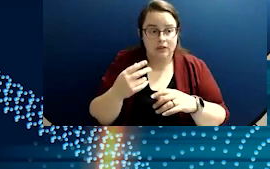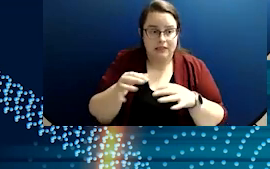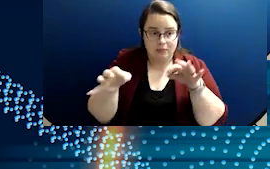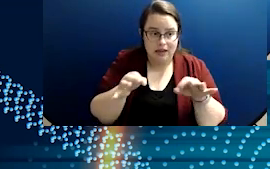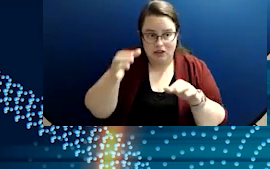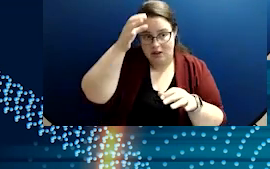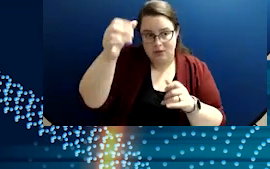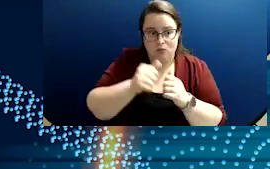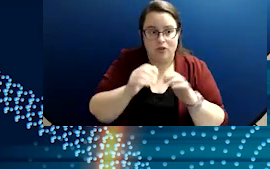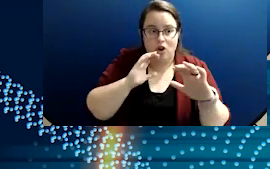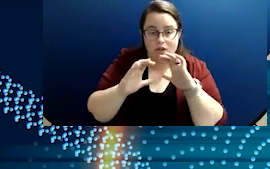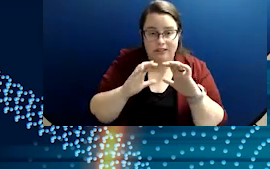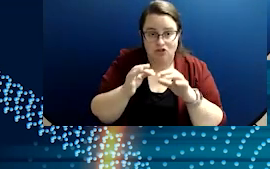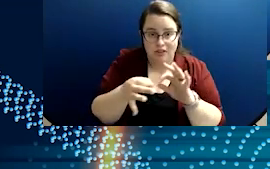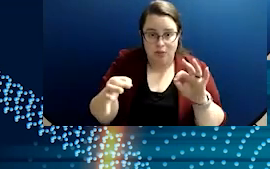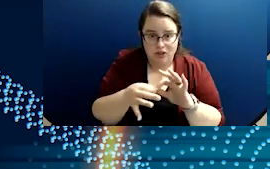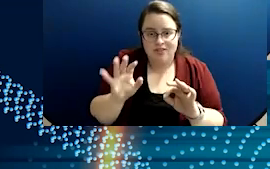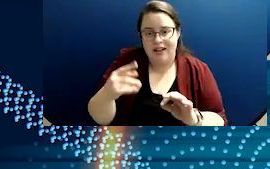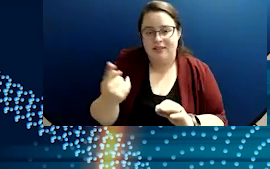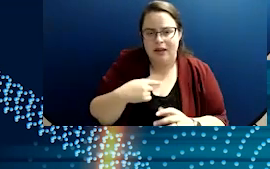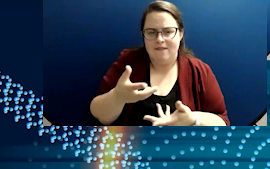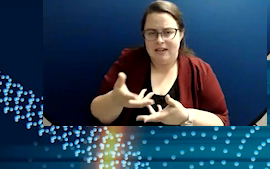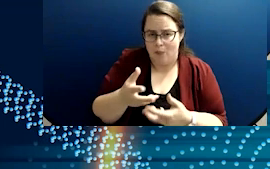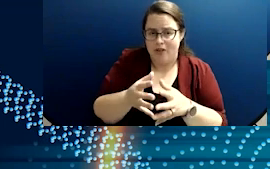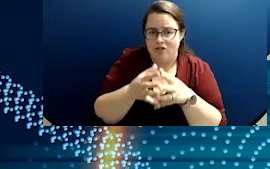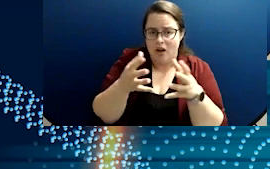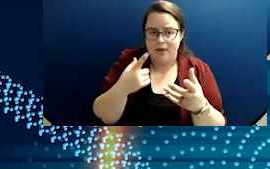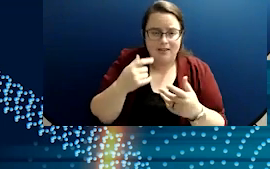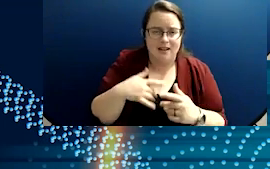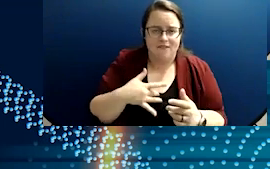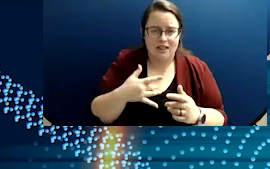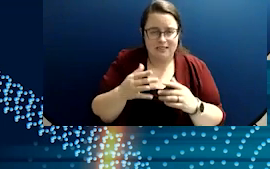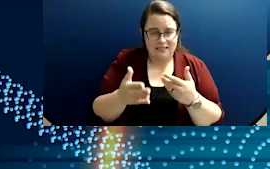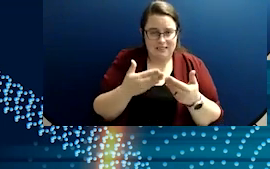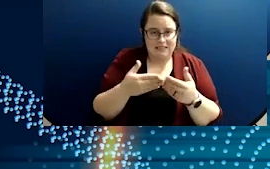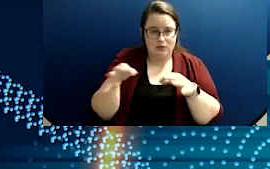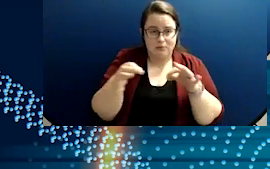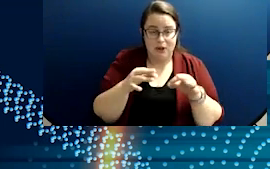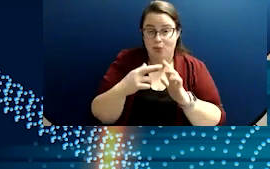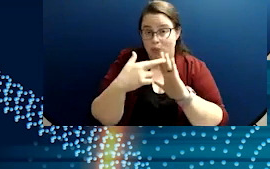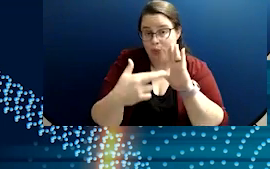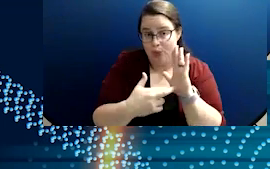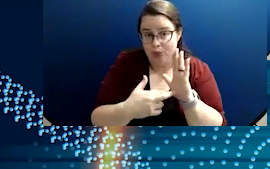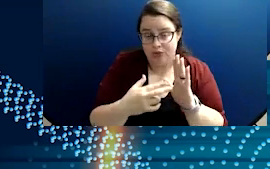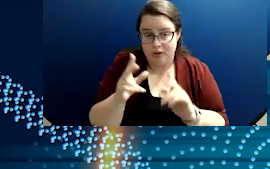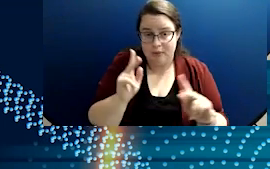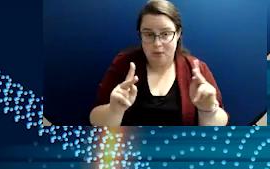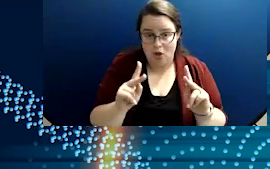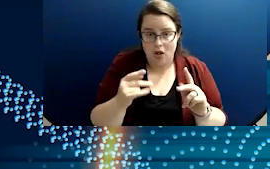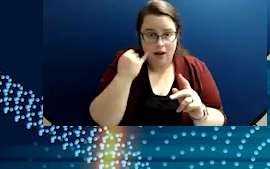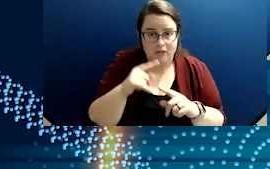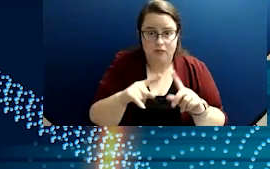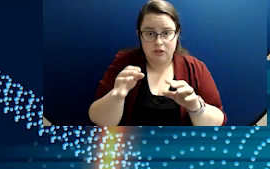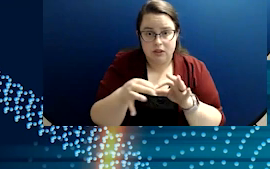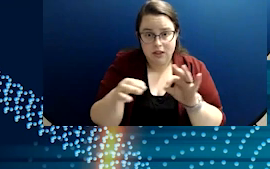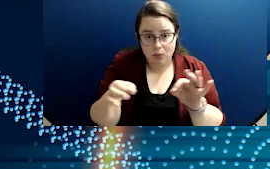dealt with a lot because I found that it's easy to explain rules to people, even if you're dealing with a different language, but